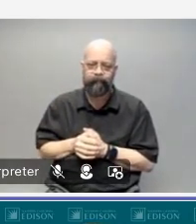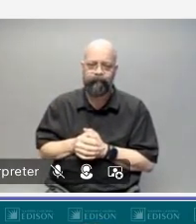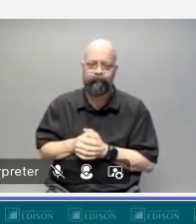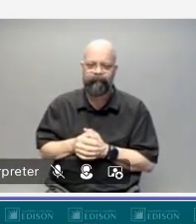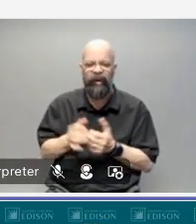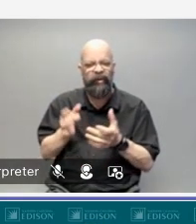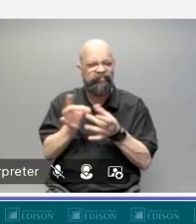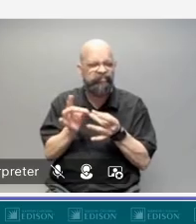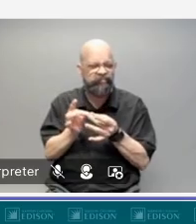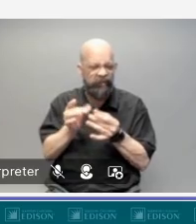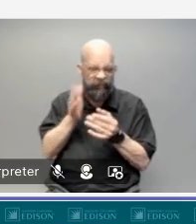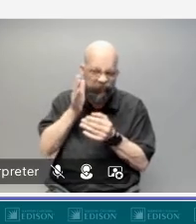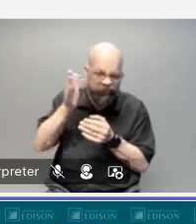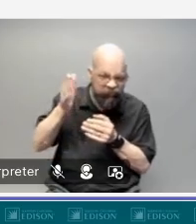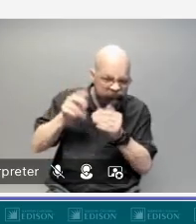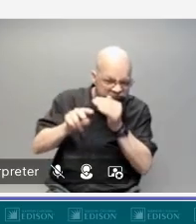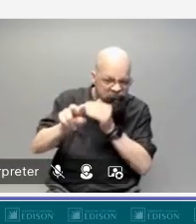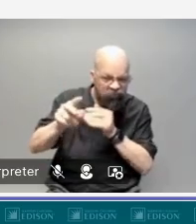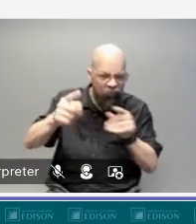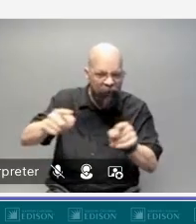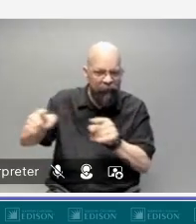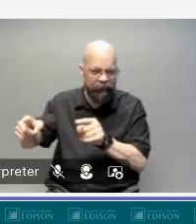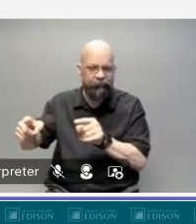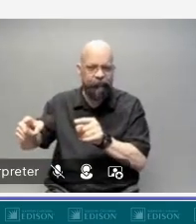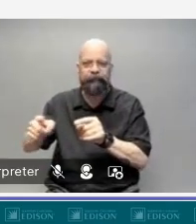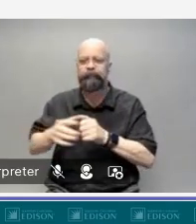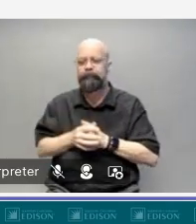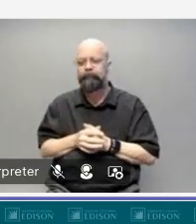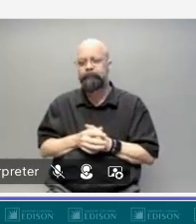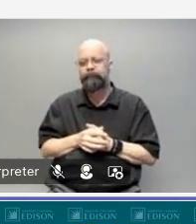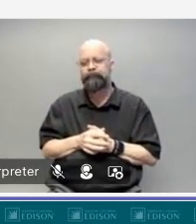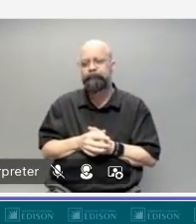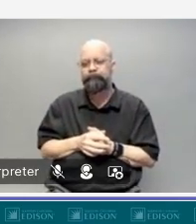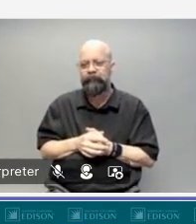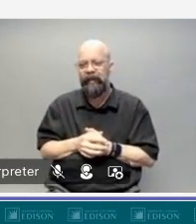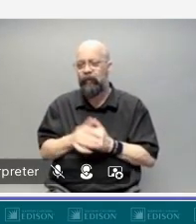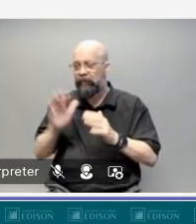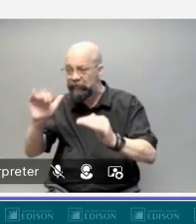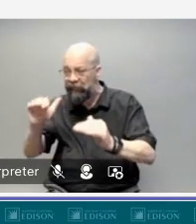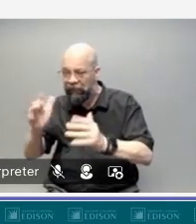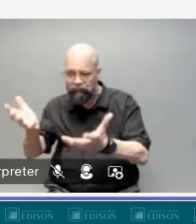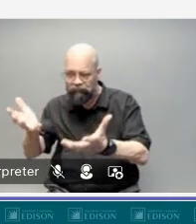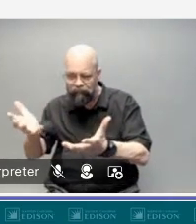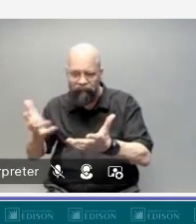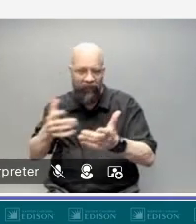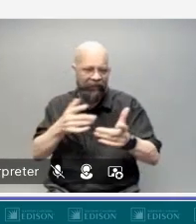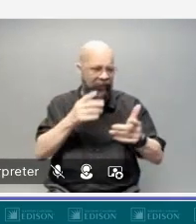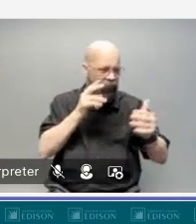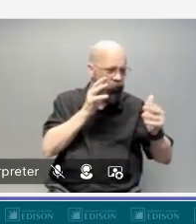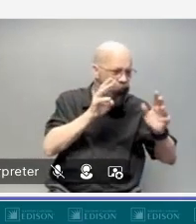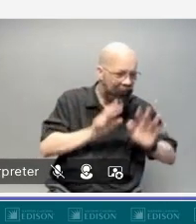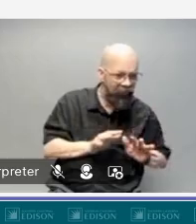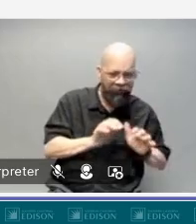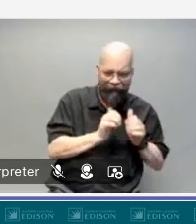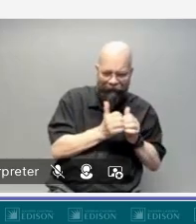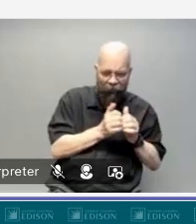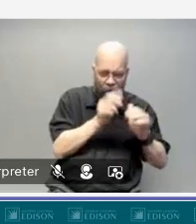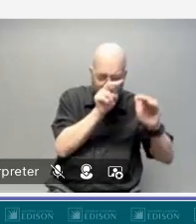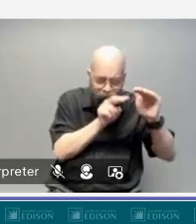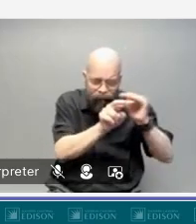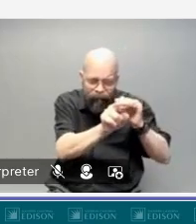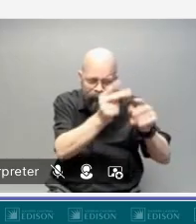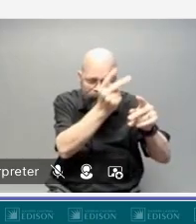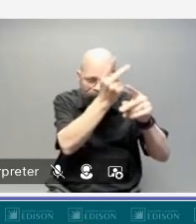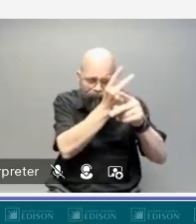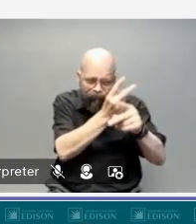our upcoming fire season, what we can expect, and then talk a little bit about our weather forecasting and our